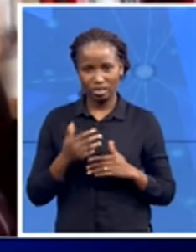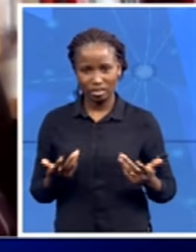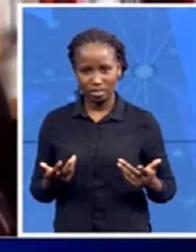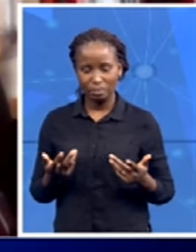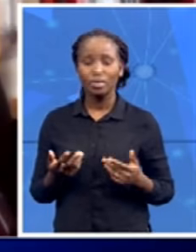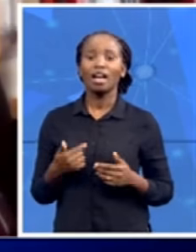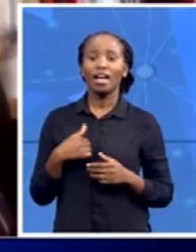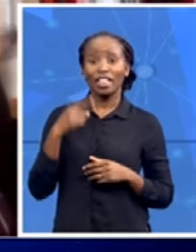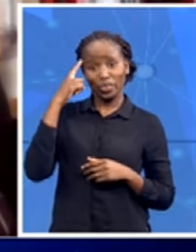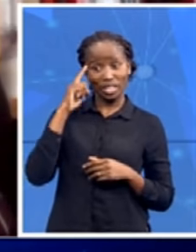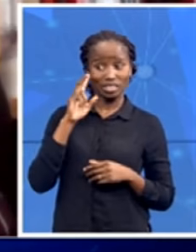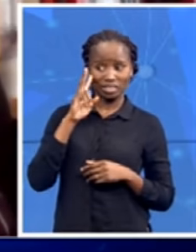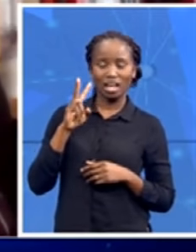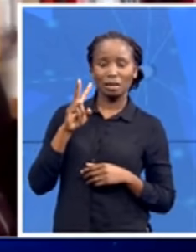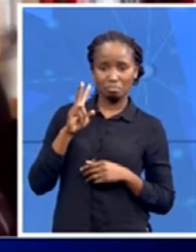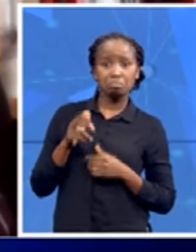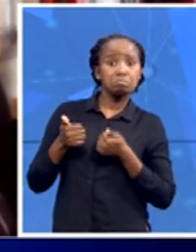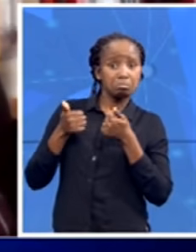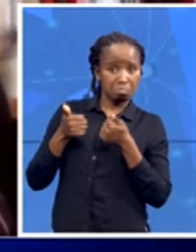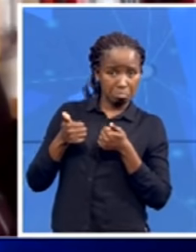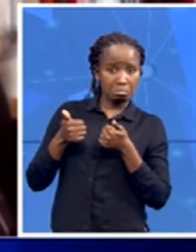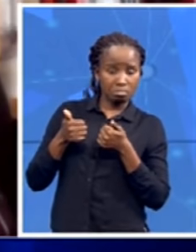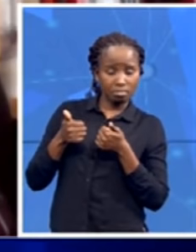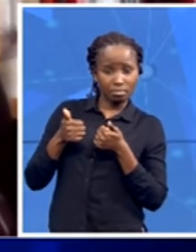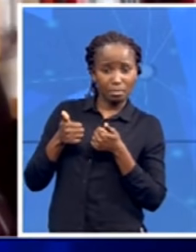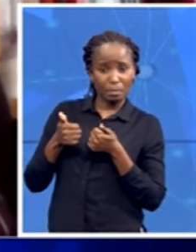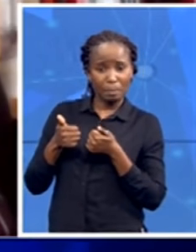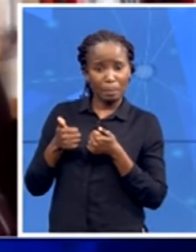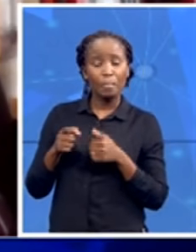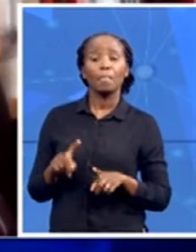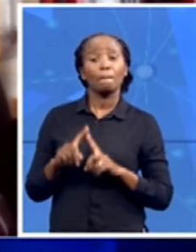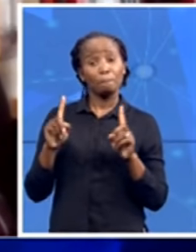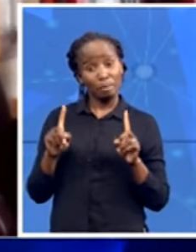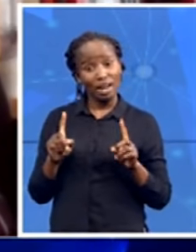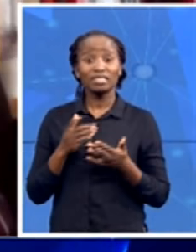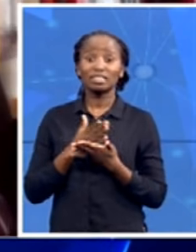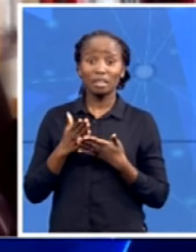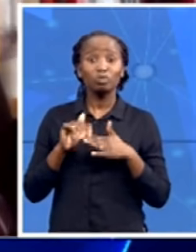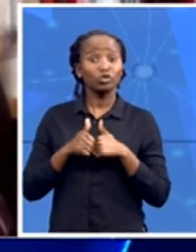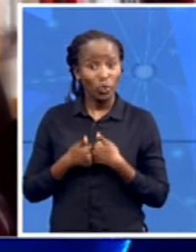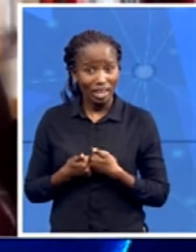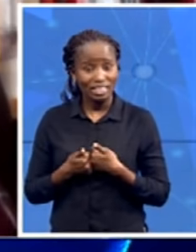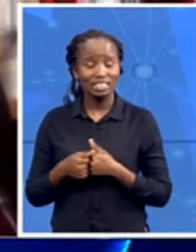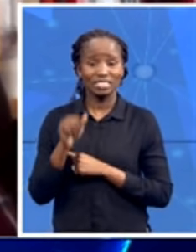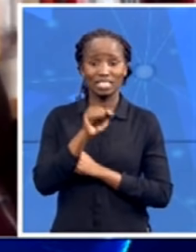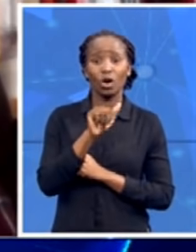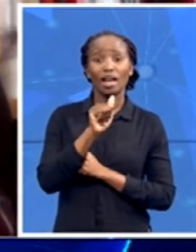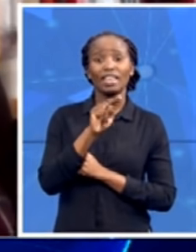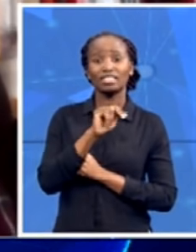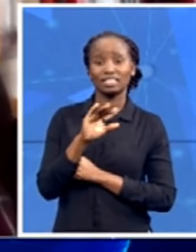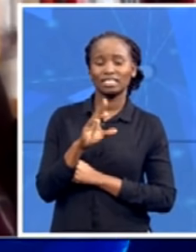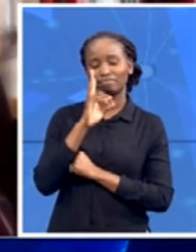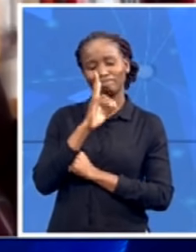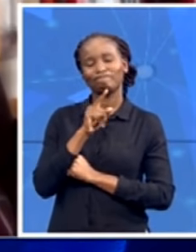move. But some of the challenges of the ANC, they are very discouraging,